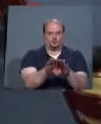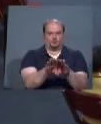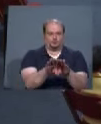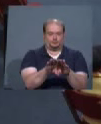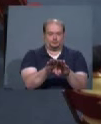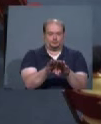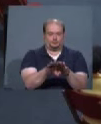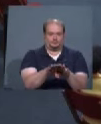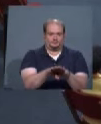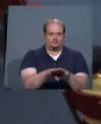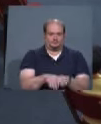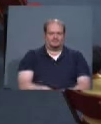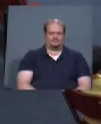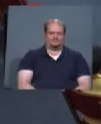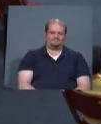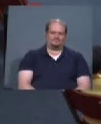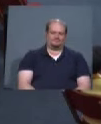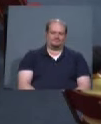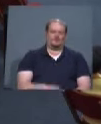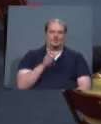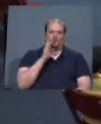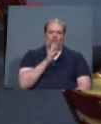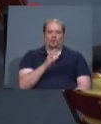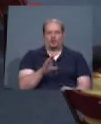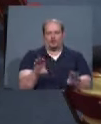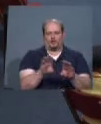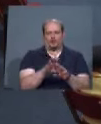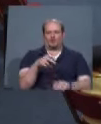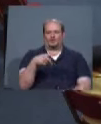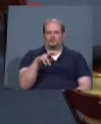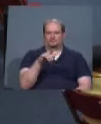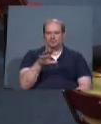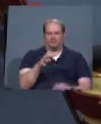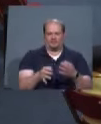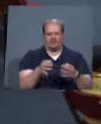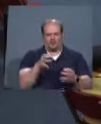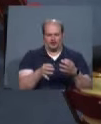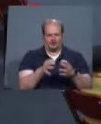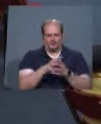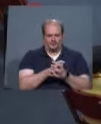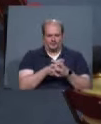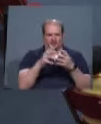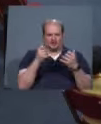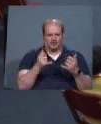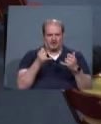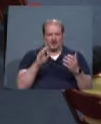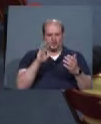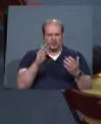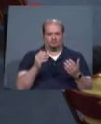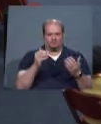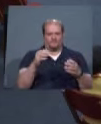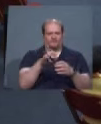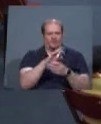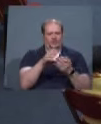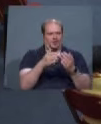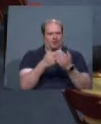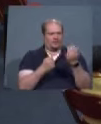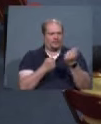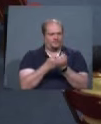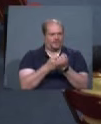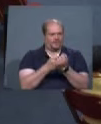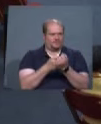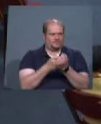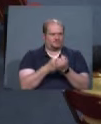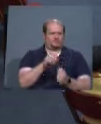You can do it louder. We will close the public hearing. And now we will move to a vote. All in favor of this